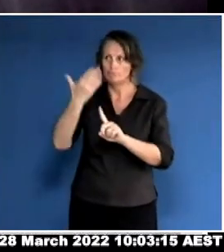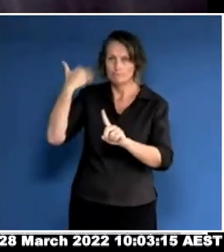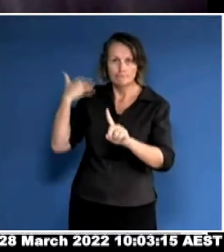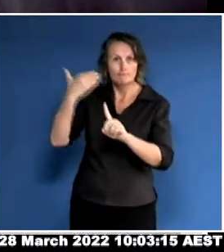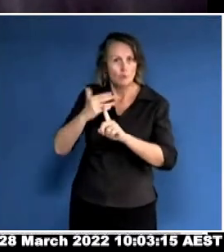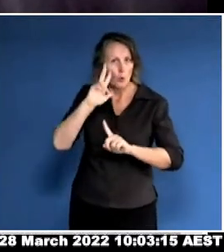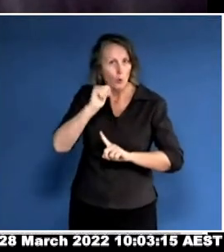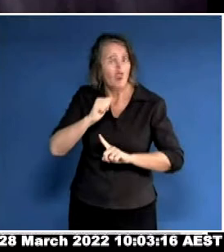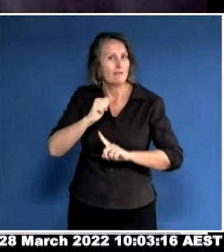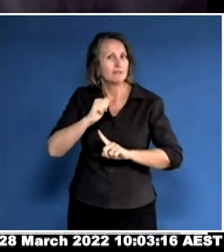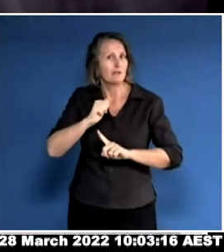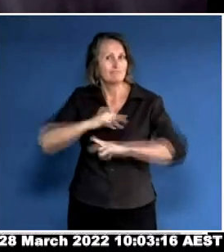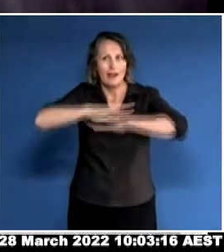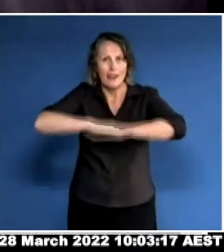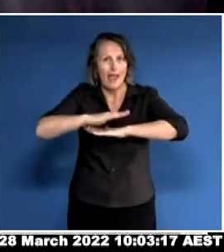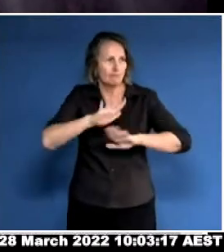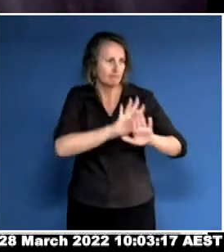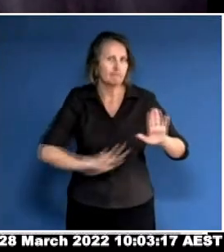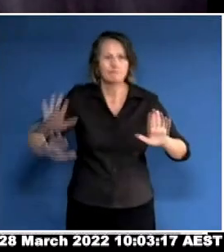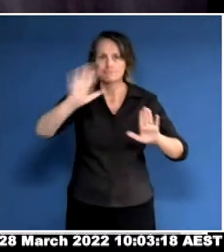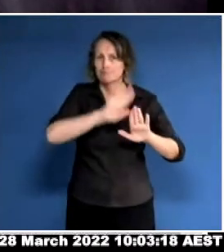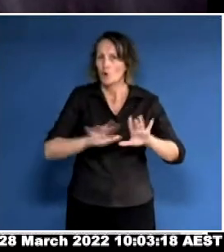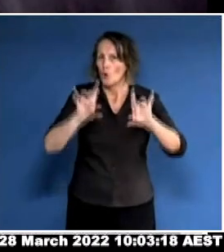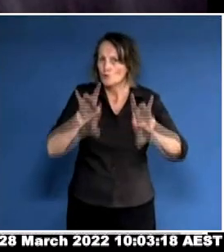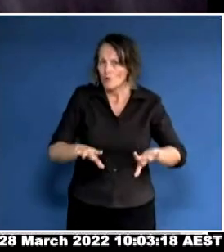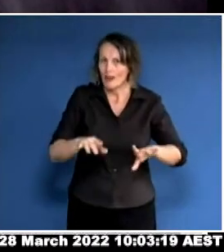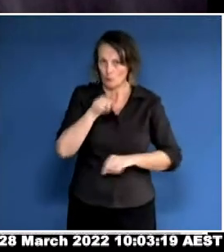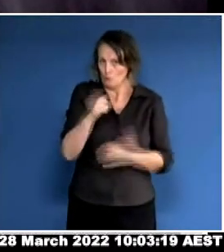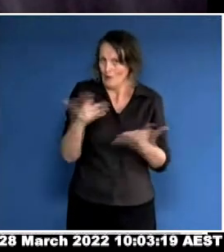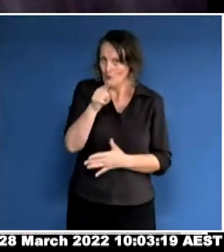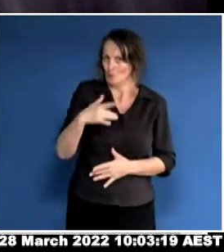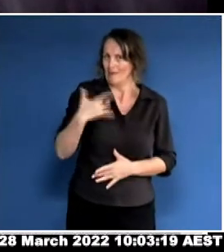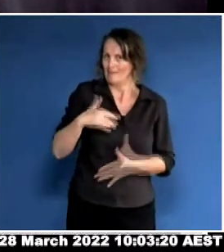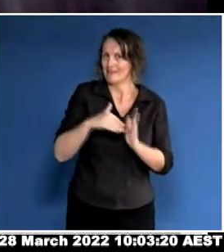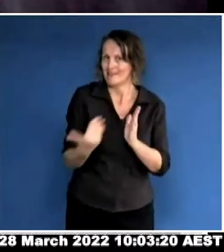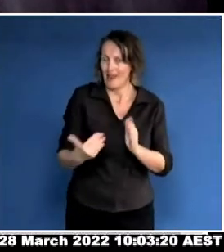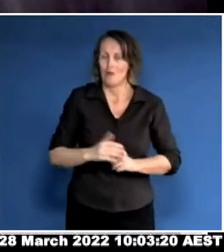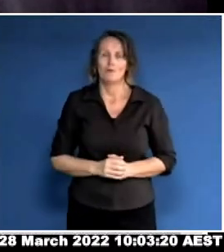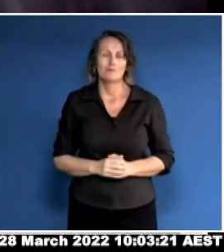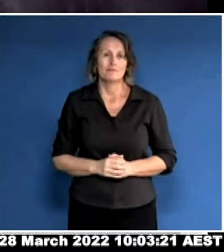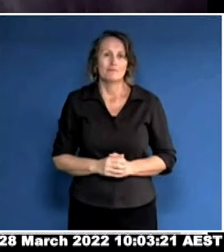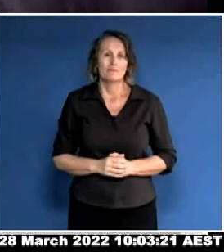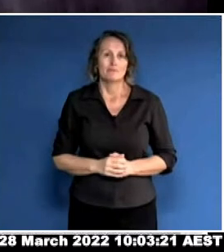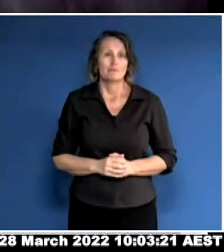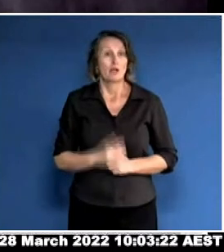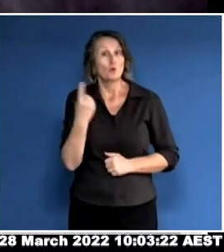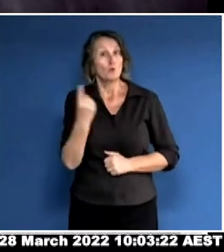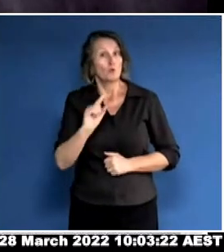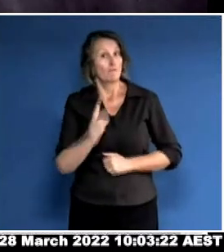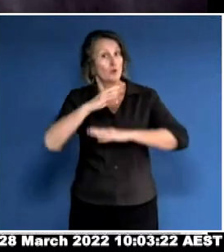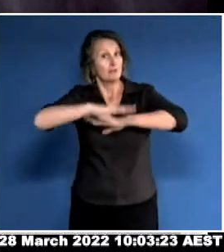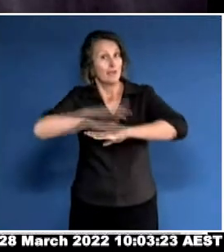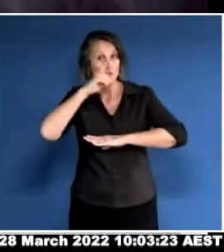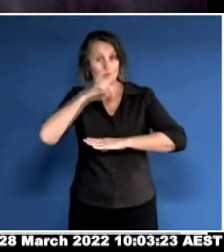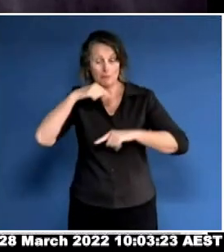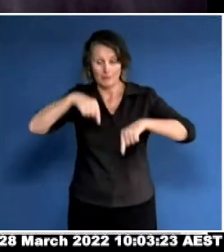various lands on which you all virtually appear from, and any First Nations peoples who are participating